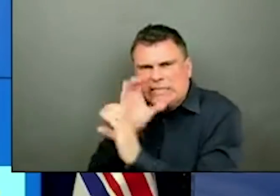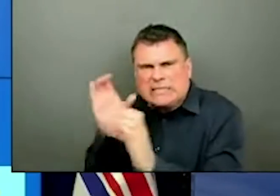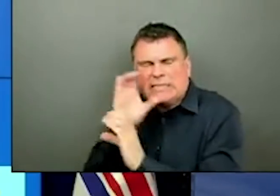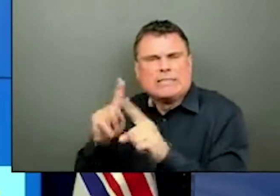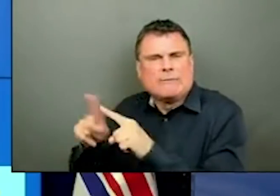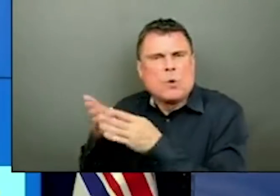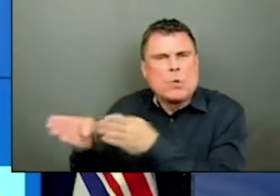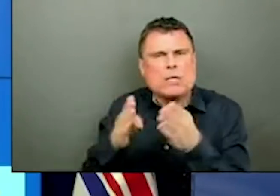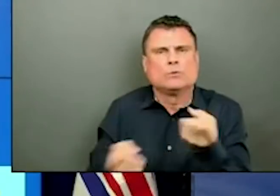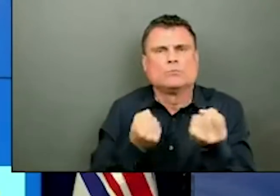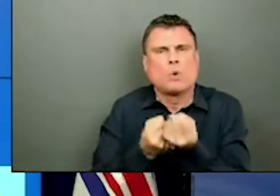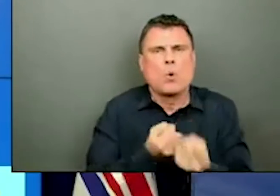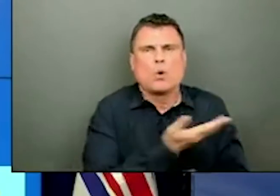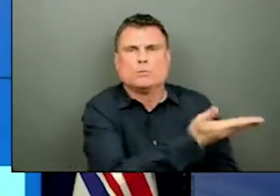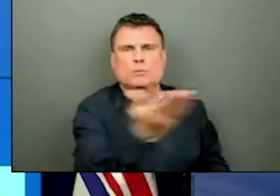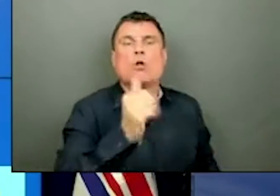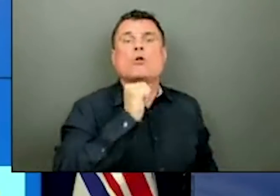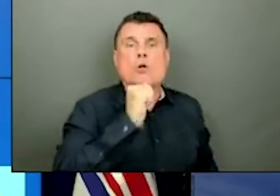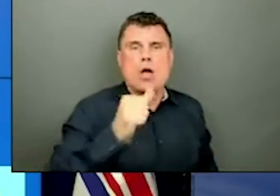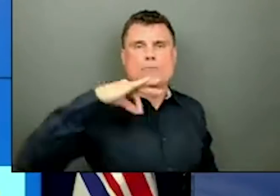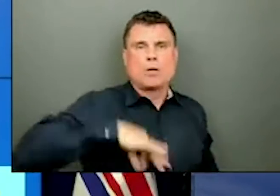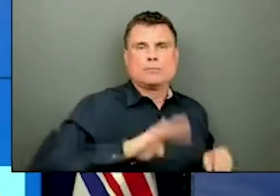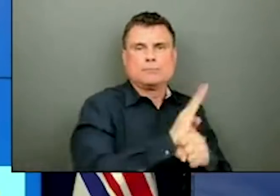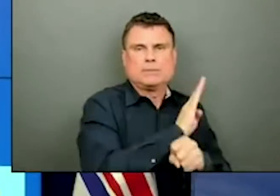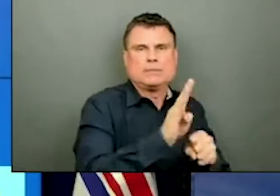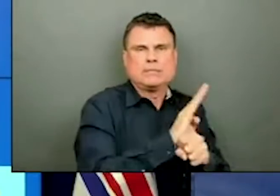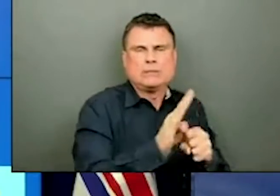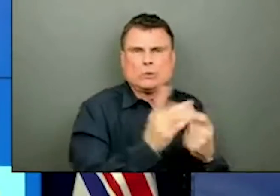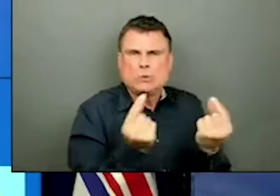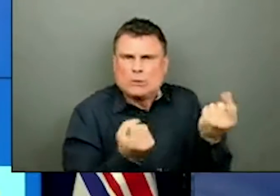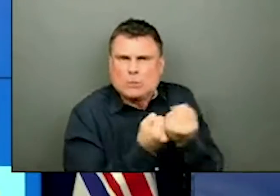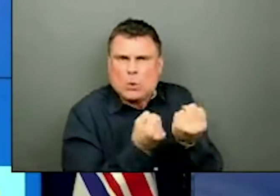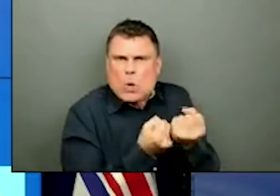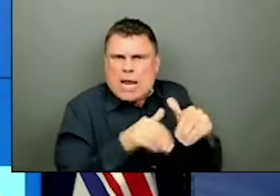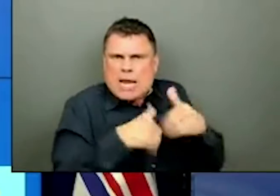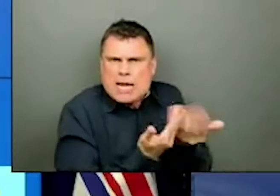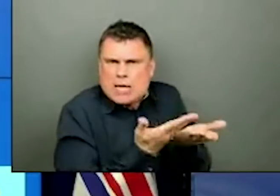well as businesses as we can. You have a follow-up, Kylie?